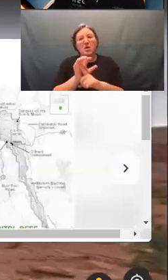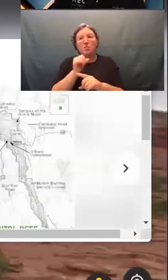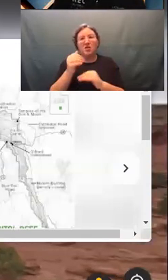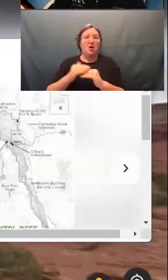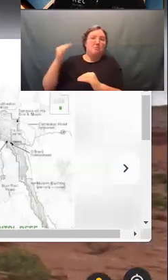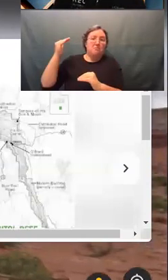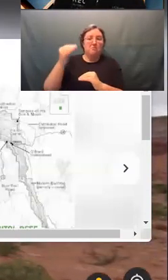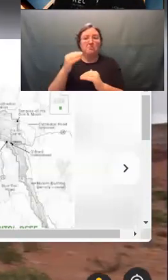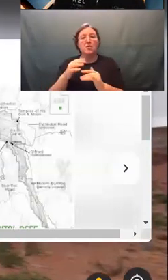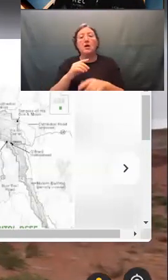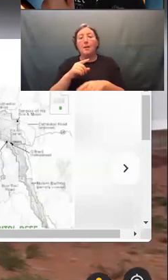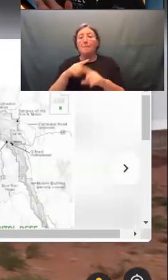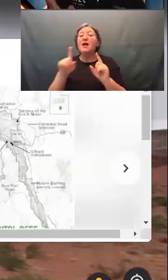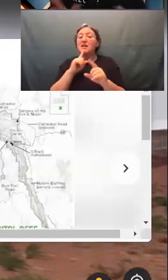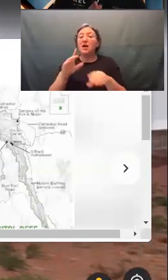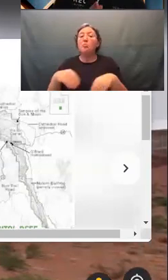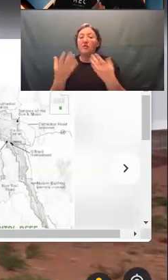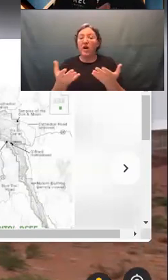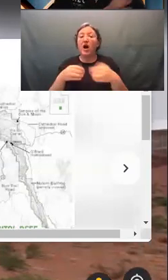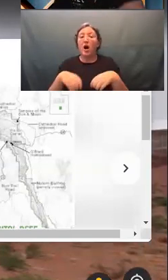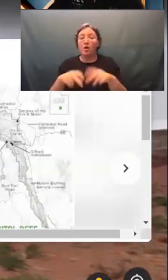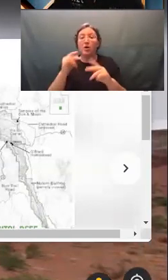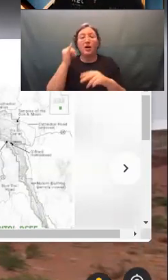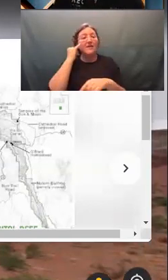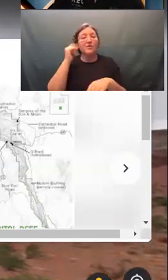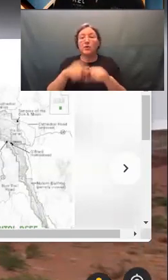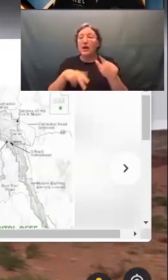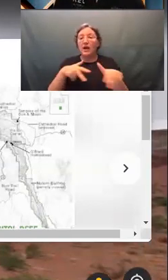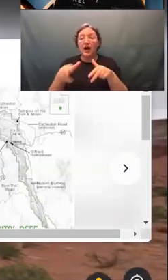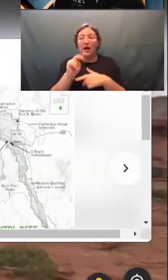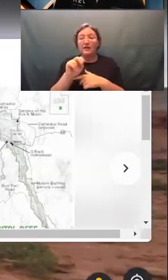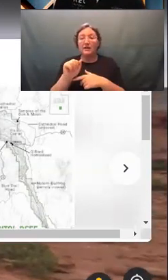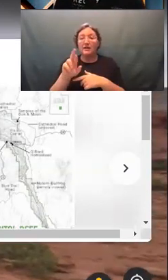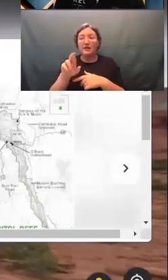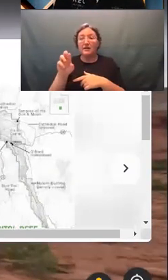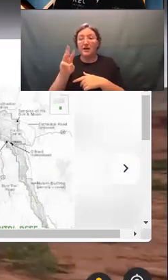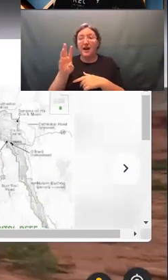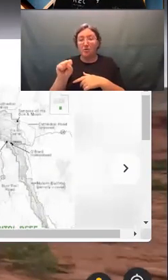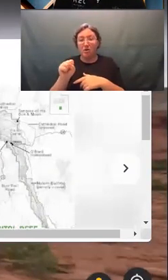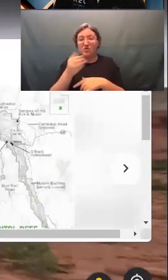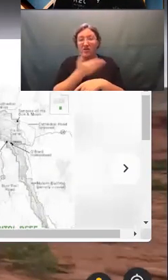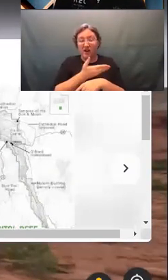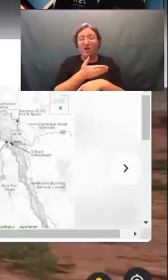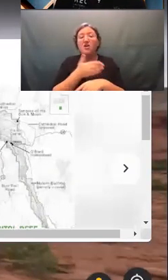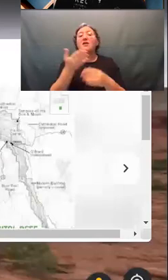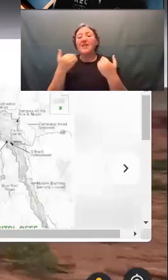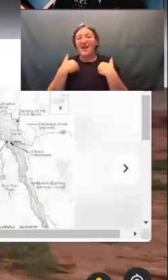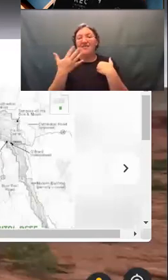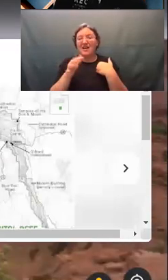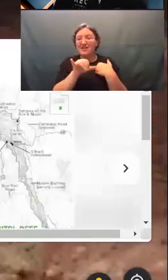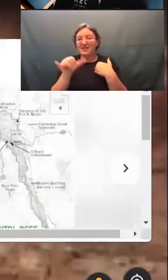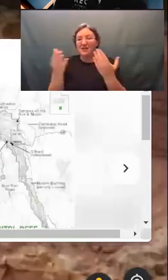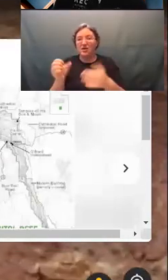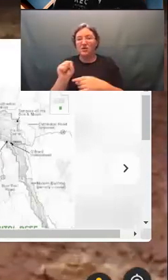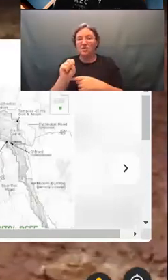and provides you an opportunity. If you didn't get a chance to do the Narrows hike, you could do something similar here at Sulphur Creek. So